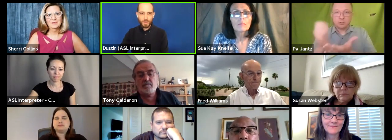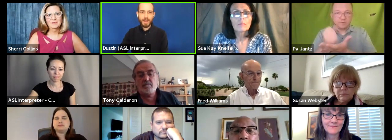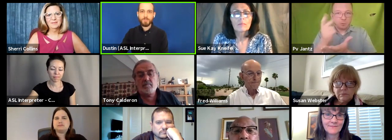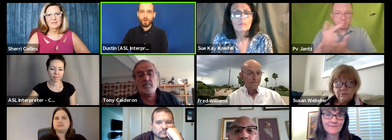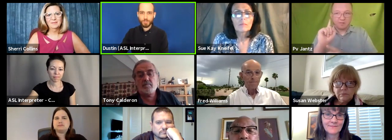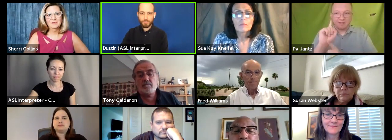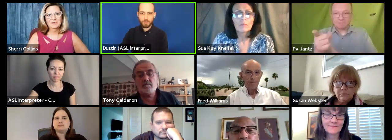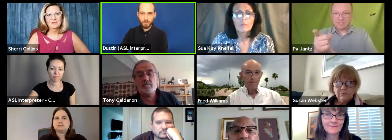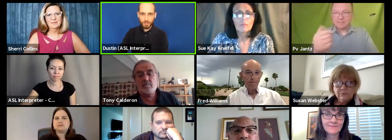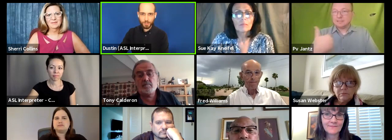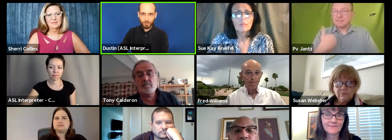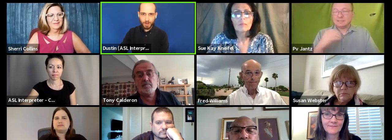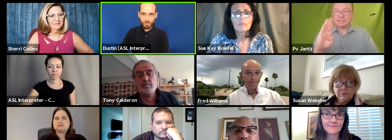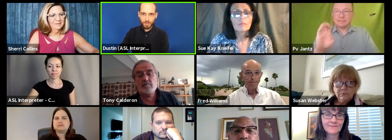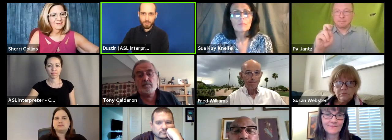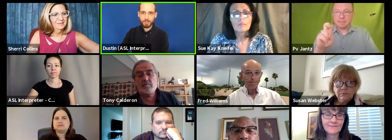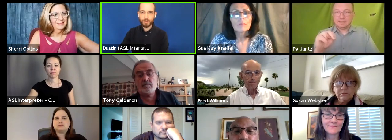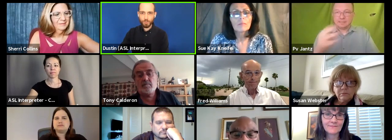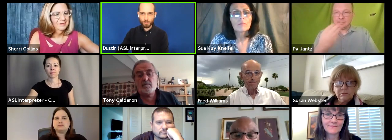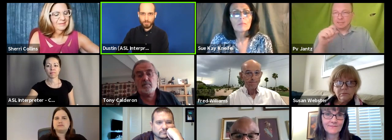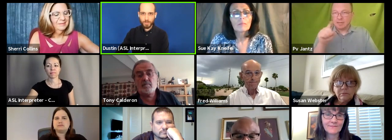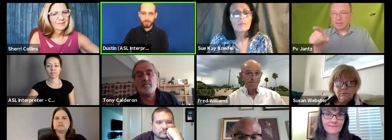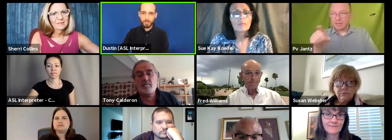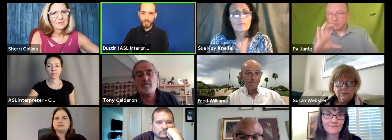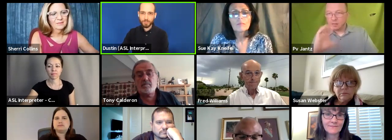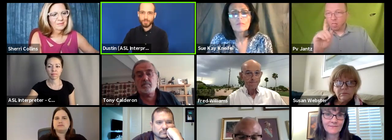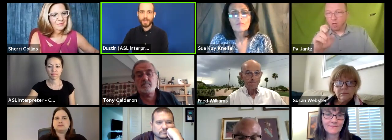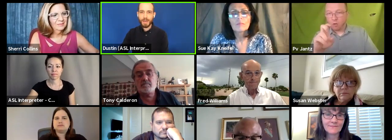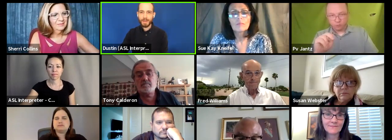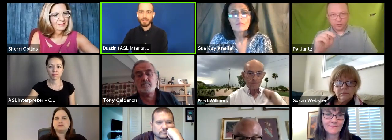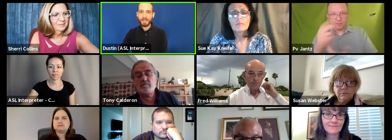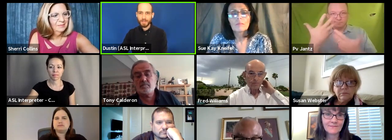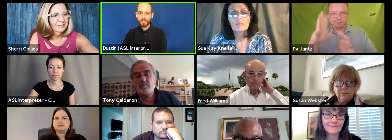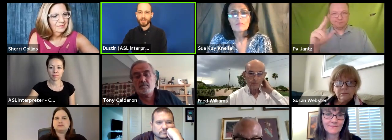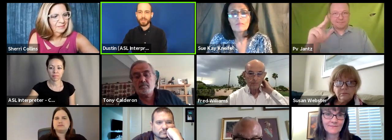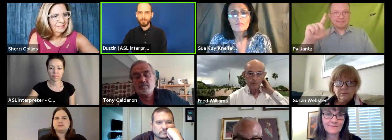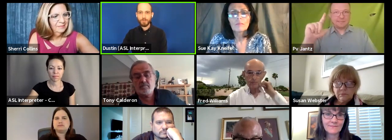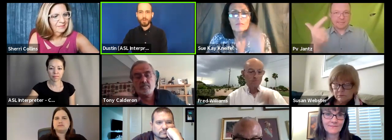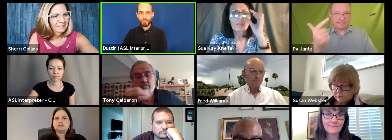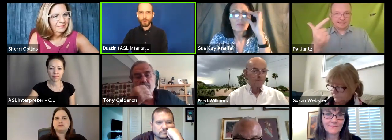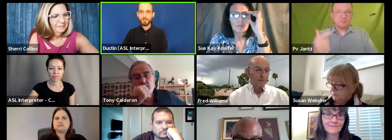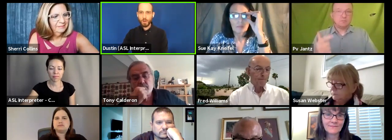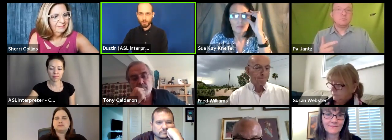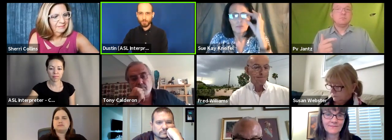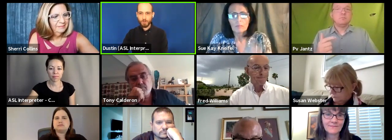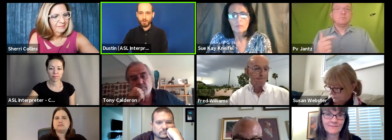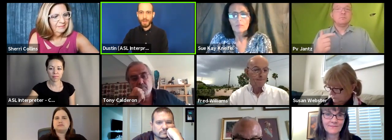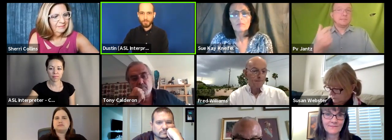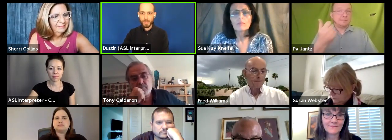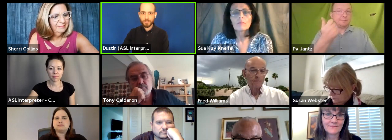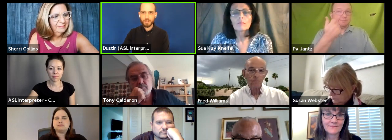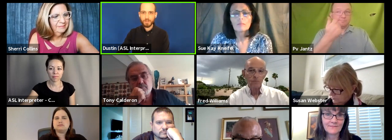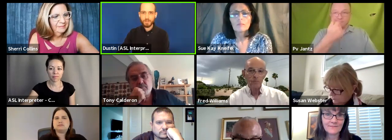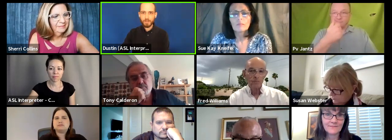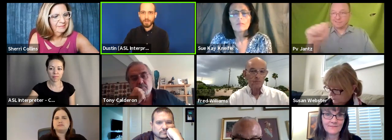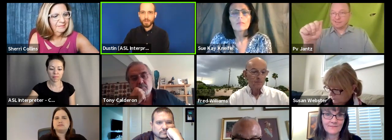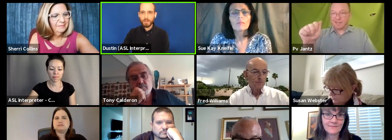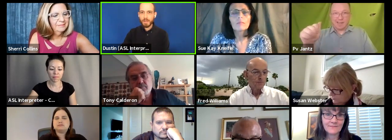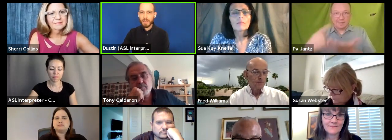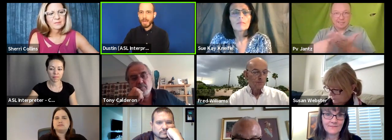Okay, we have a motion from Commissioner Reichman to approve the minutes and a second from Calderon and